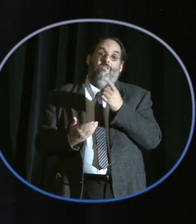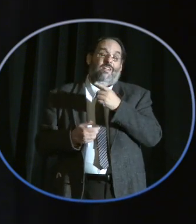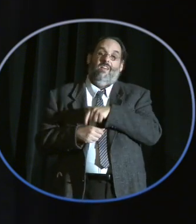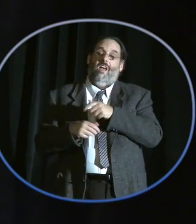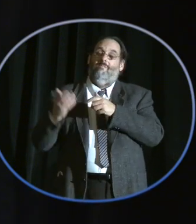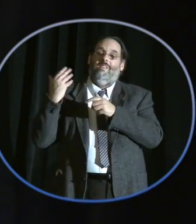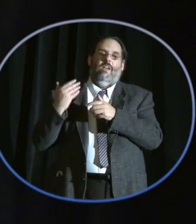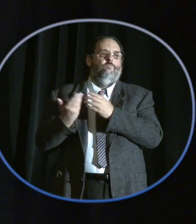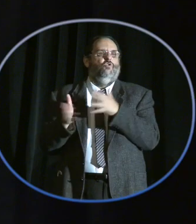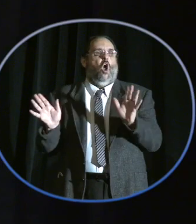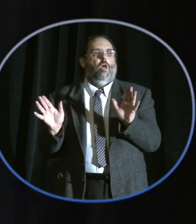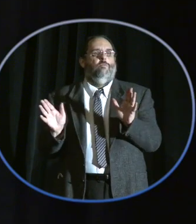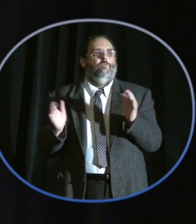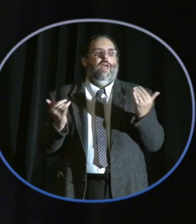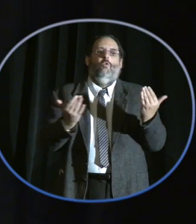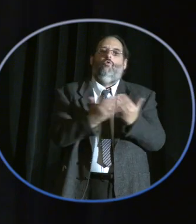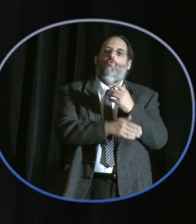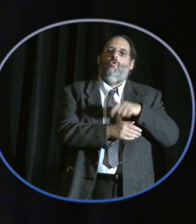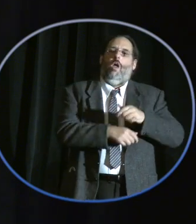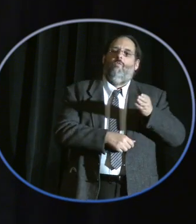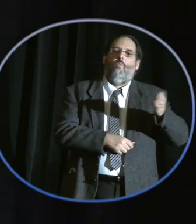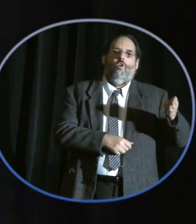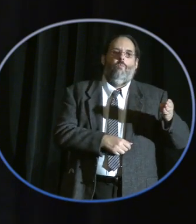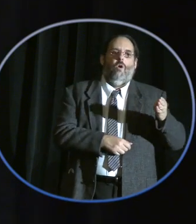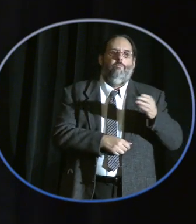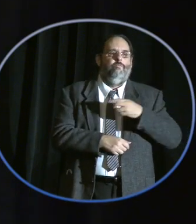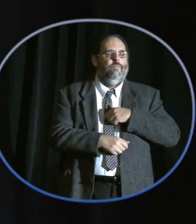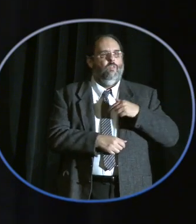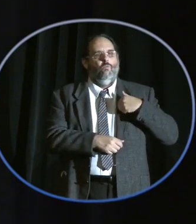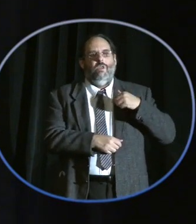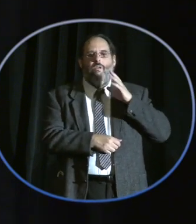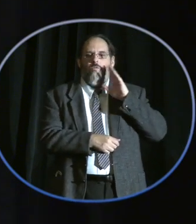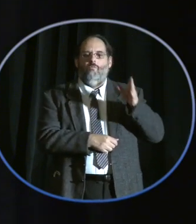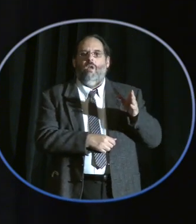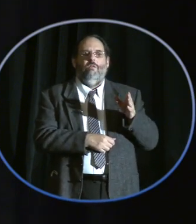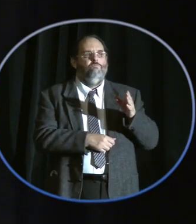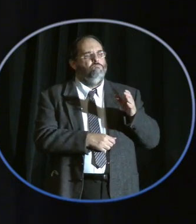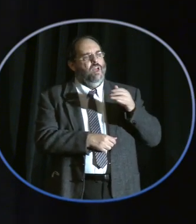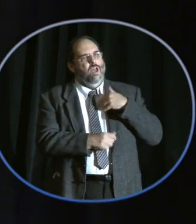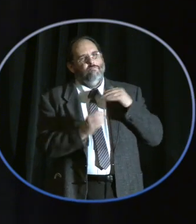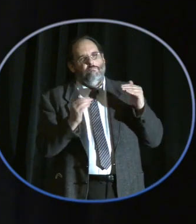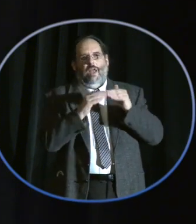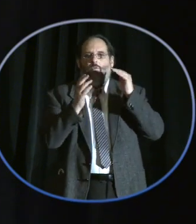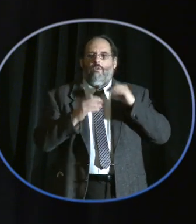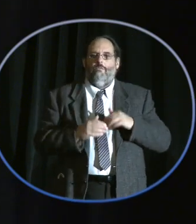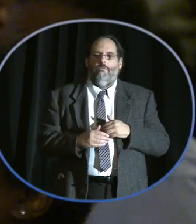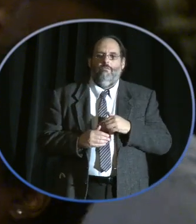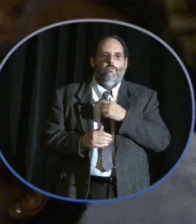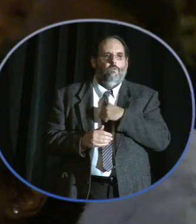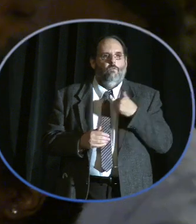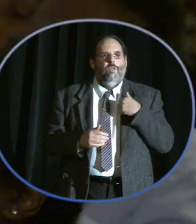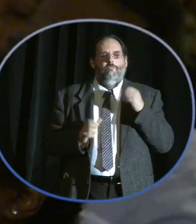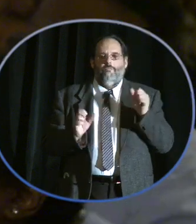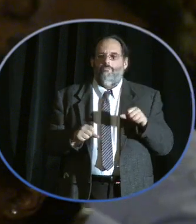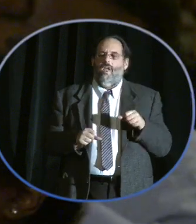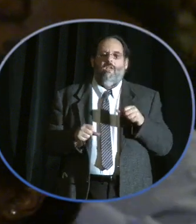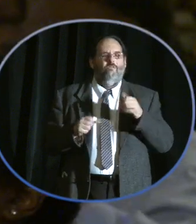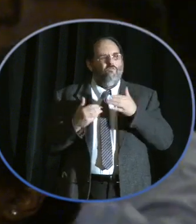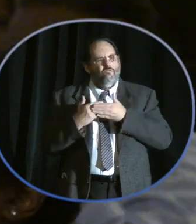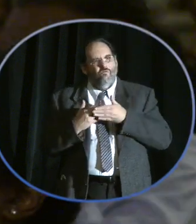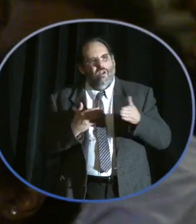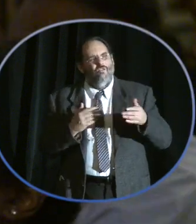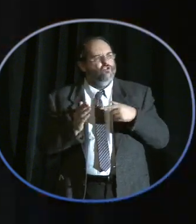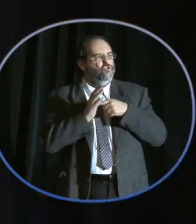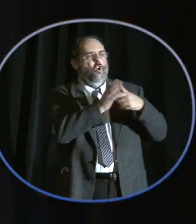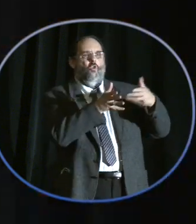over. It's now a new time for Baltimore to be the beacon of light of equity so that we can show to the rest of this